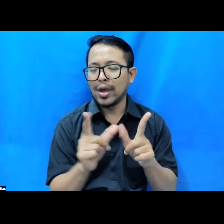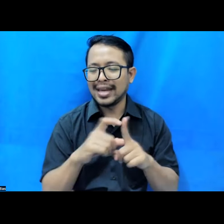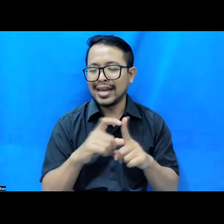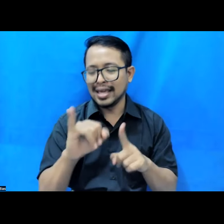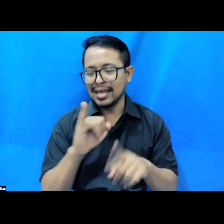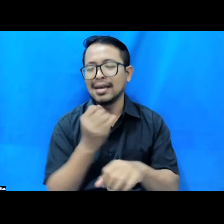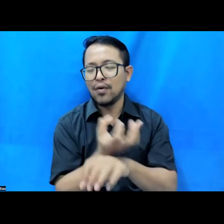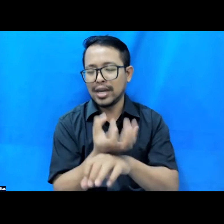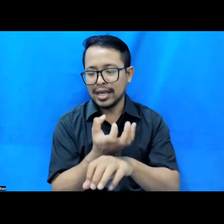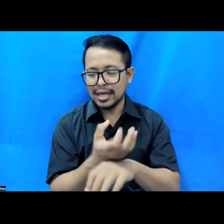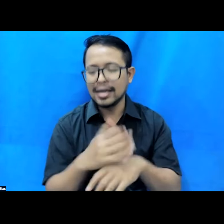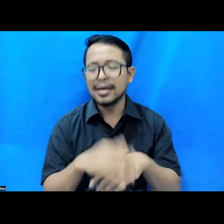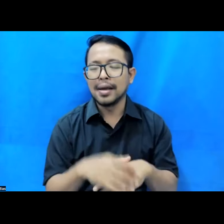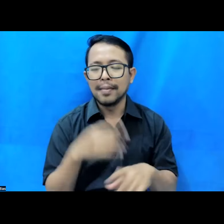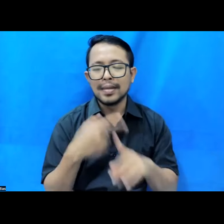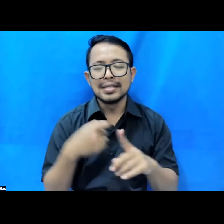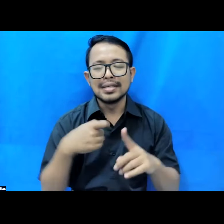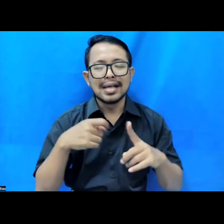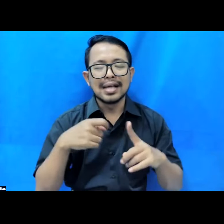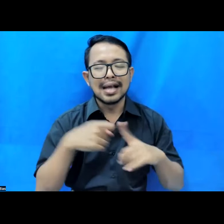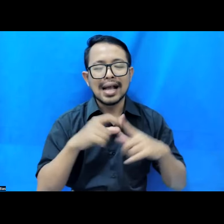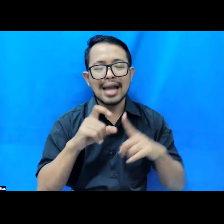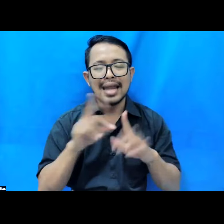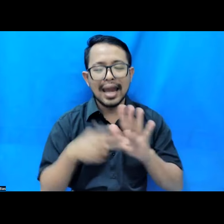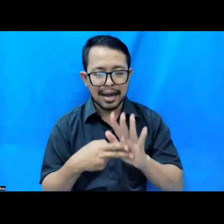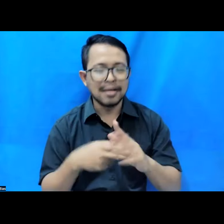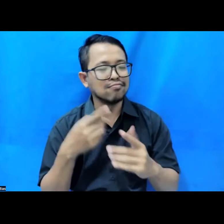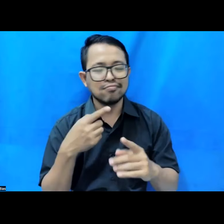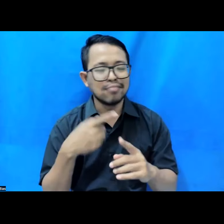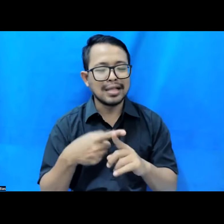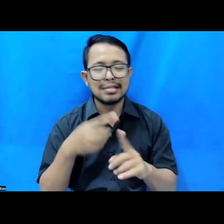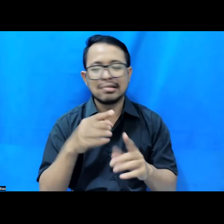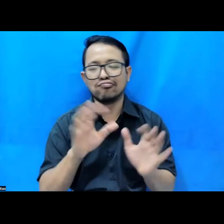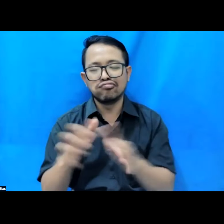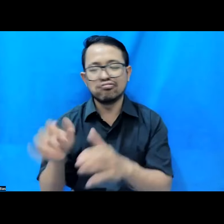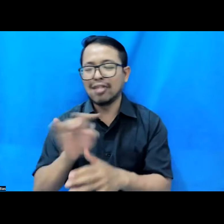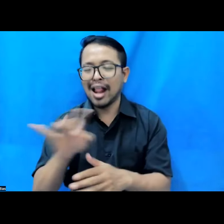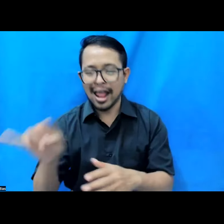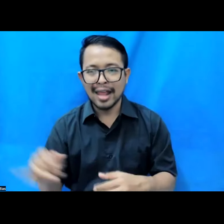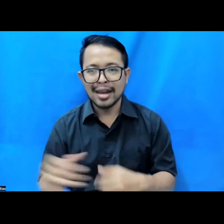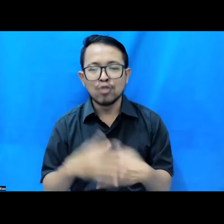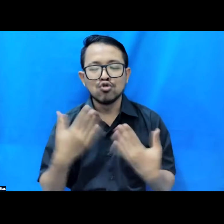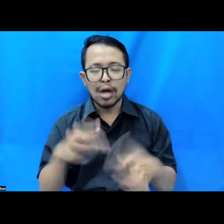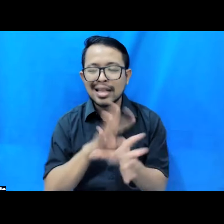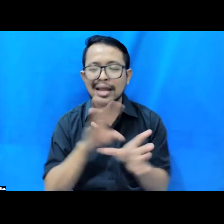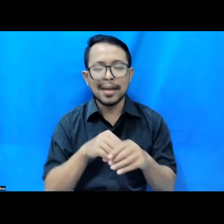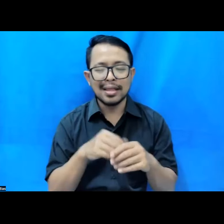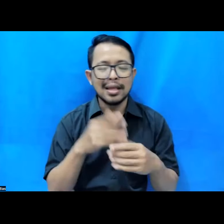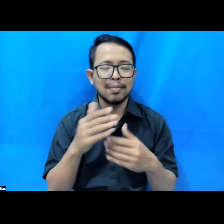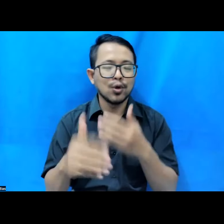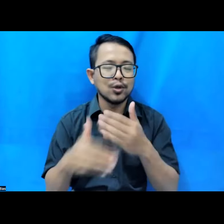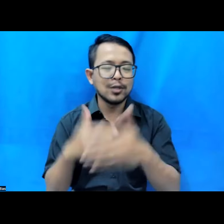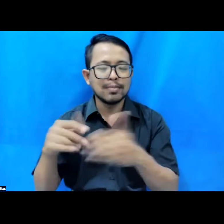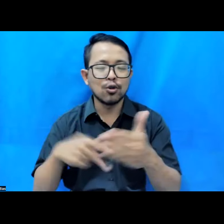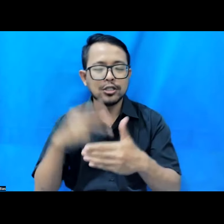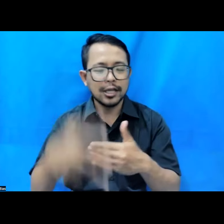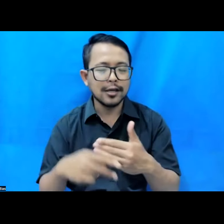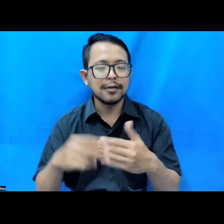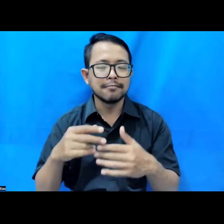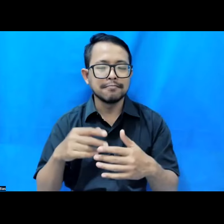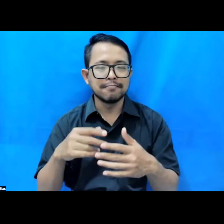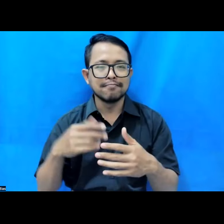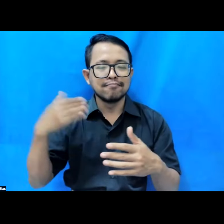the HWDI, as well as Gerkatin and so forth, who participated in